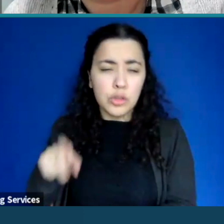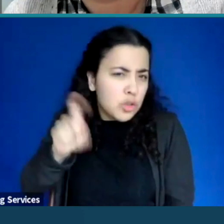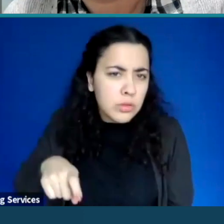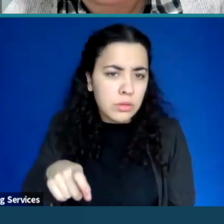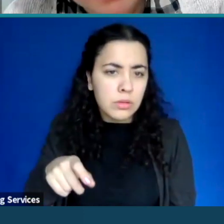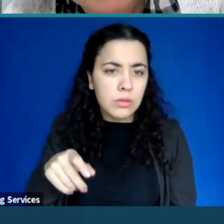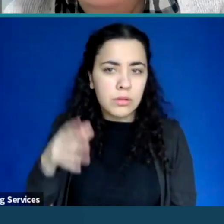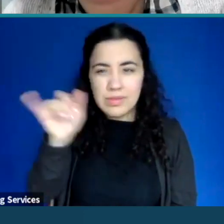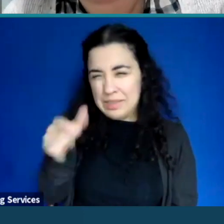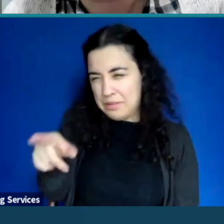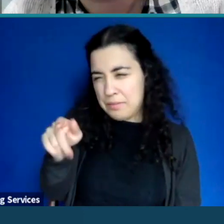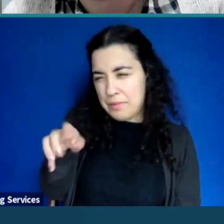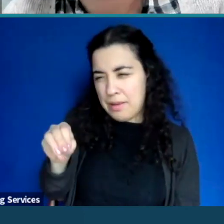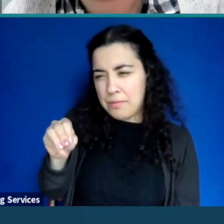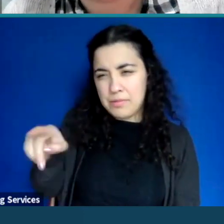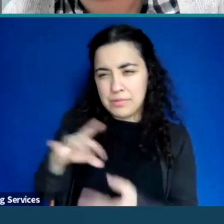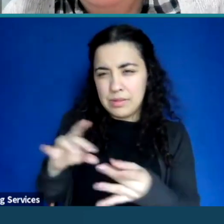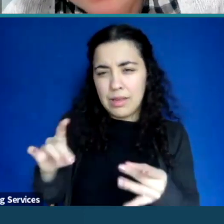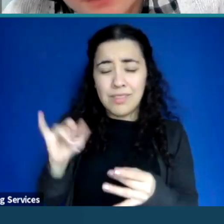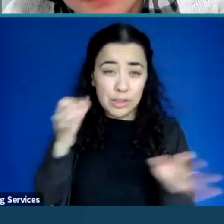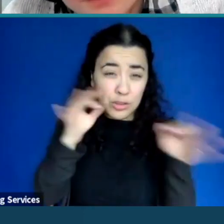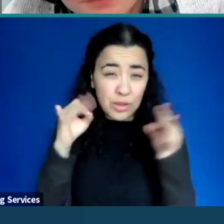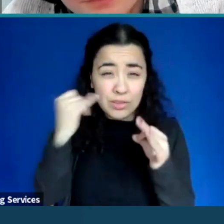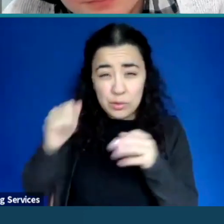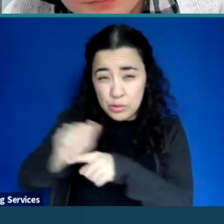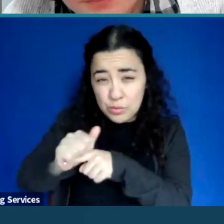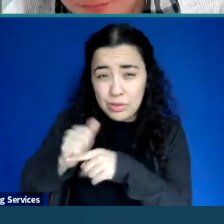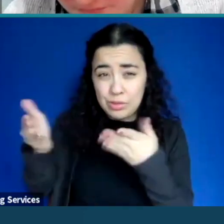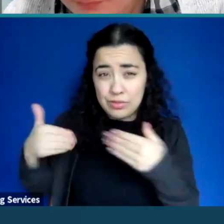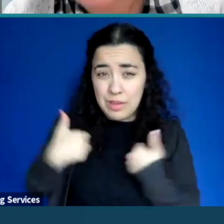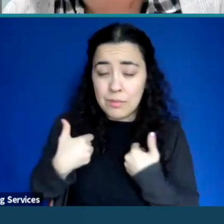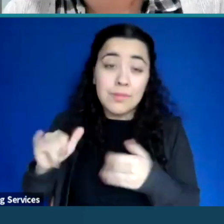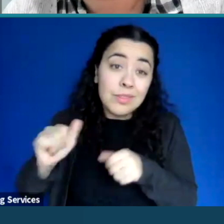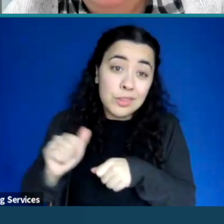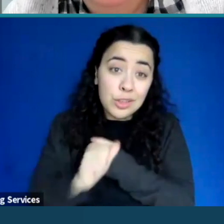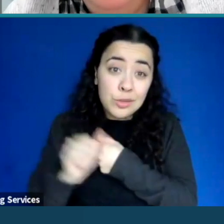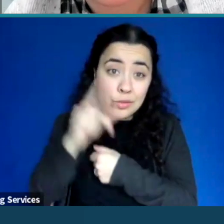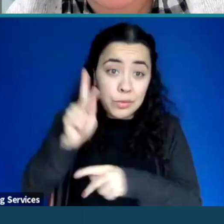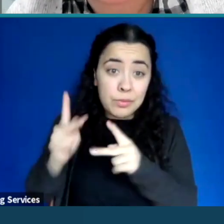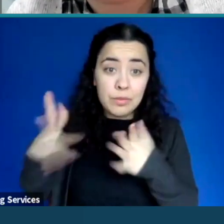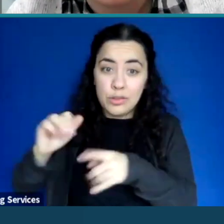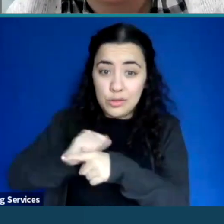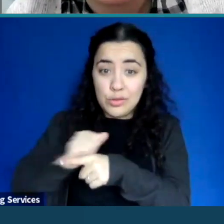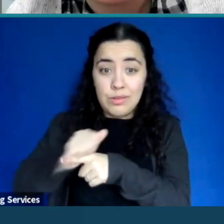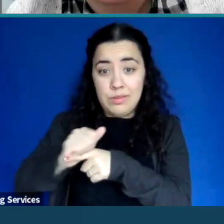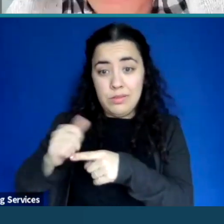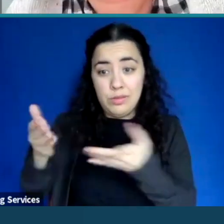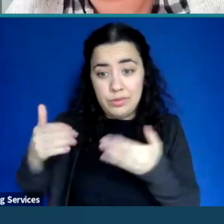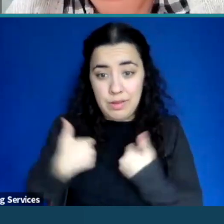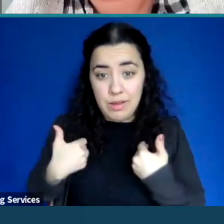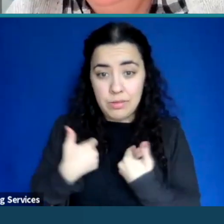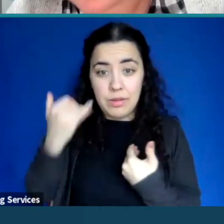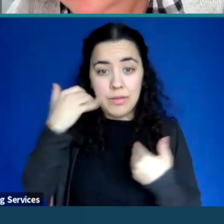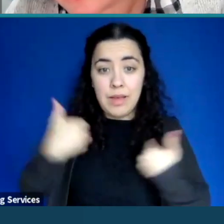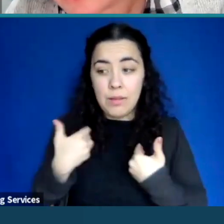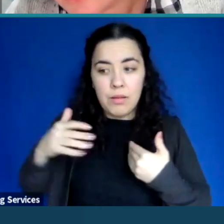because, like Pam said, it's a distraction to trained service animals. It can be dangerous for people who have trained service animals when there's an animal who's not